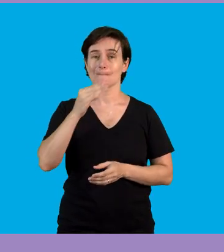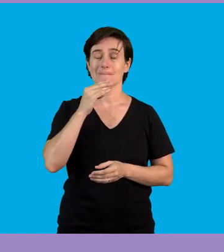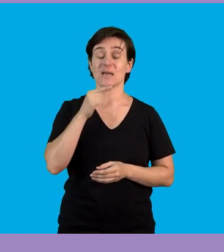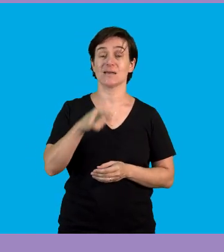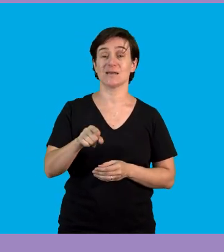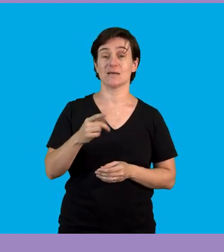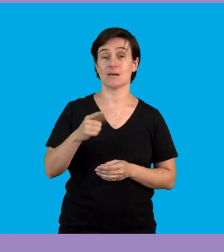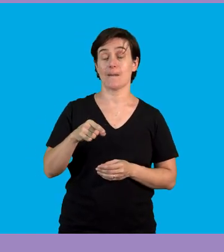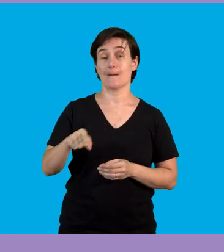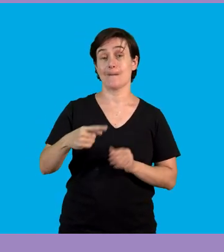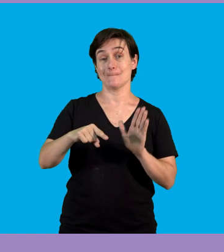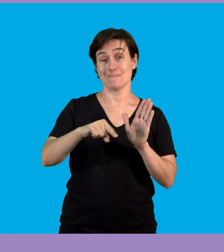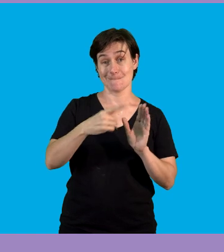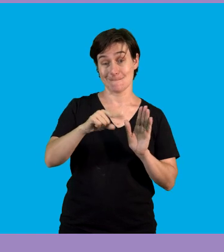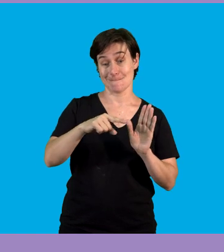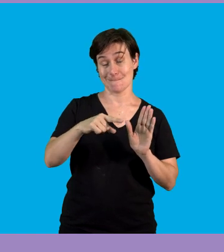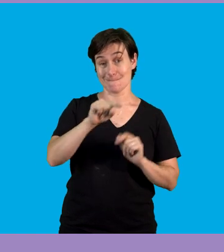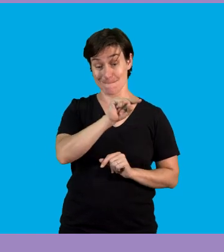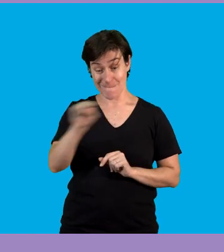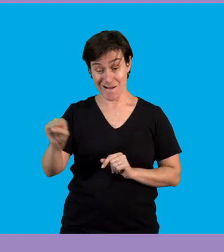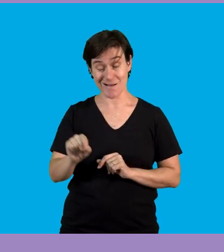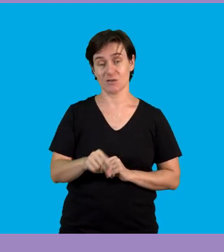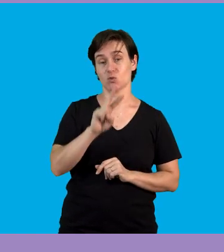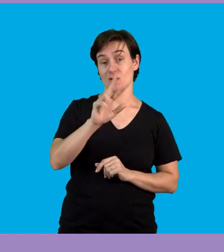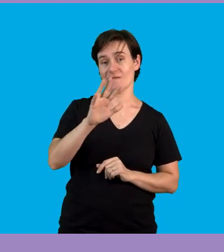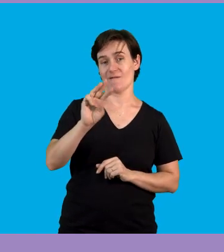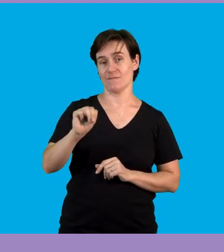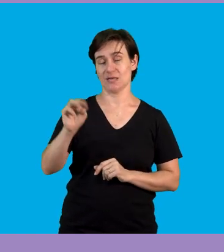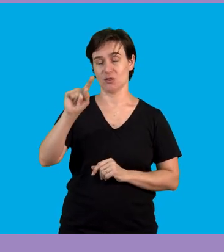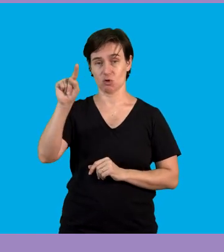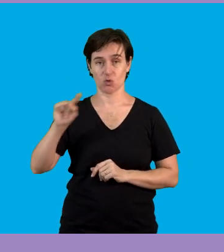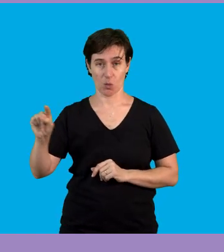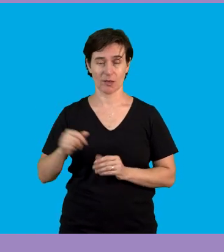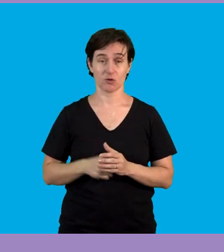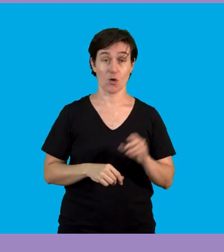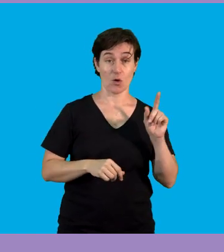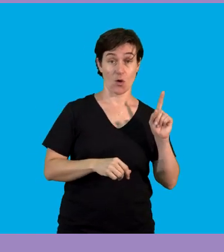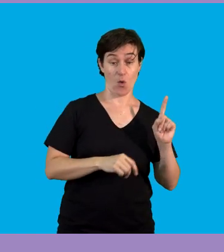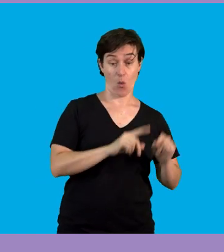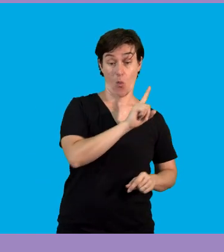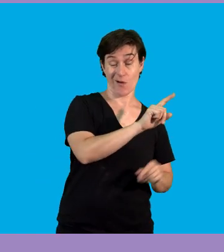by 25 meters squared on both sides. This means that this side we are going to say